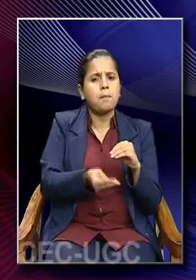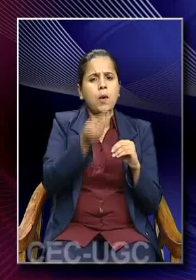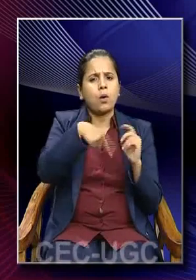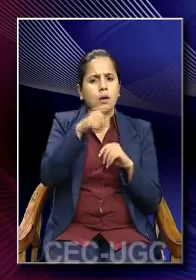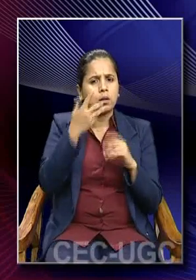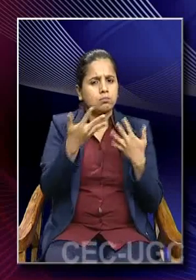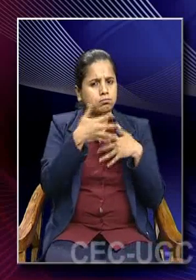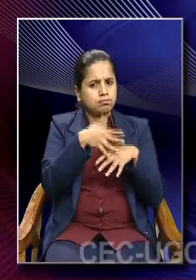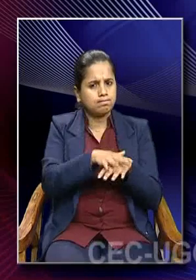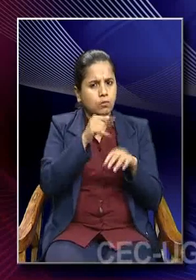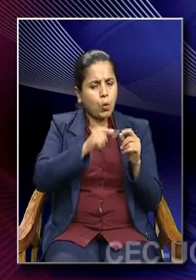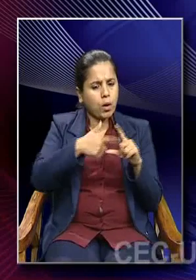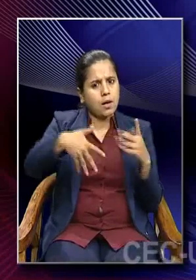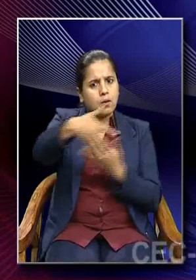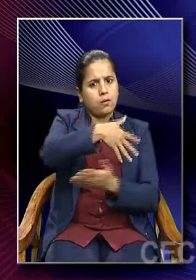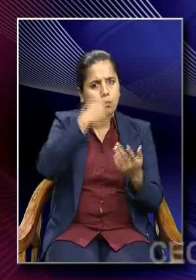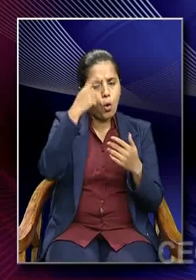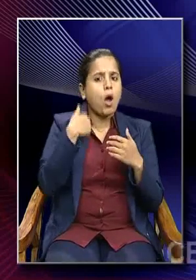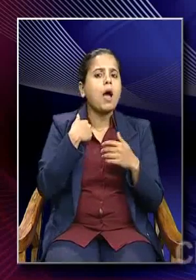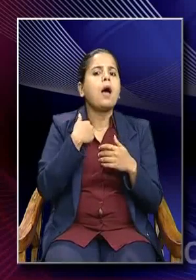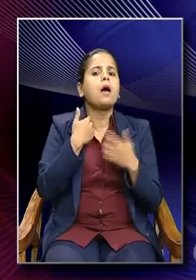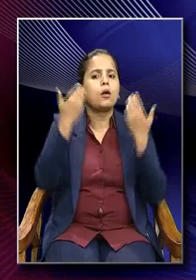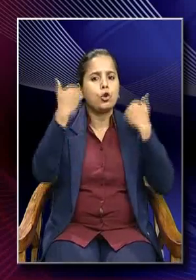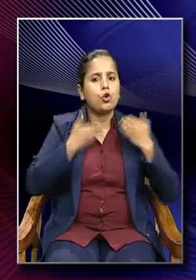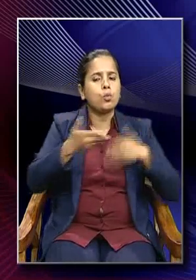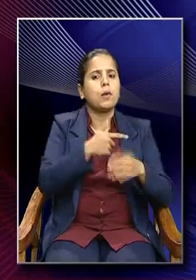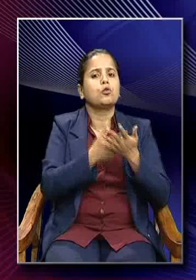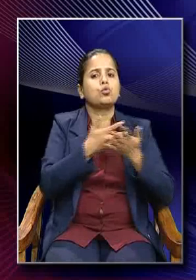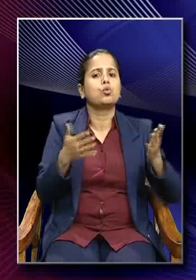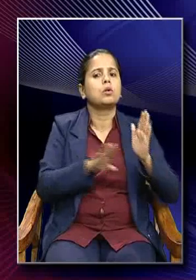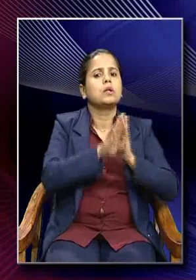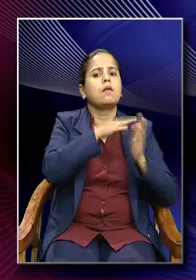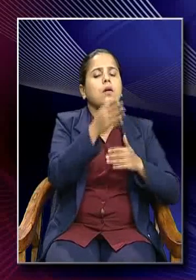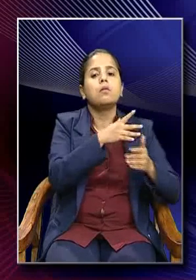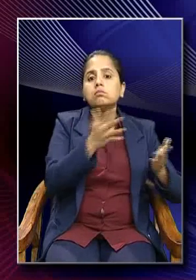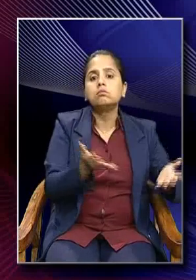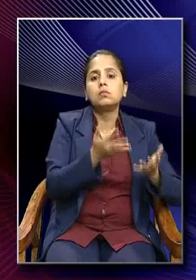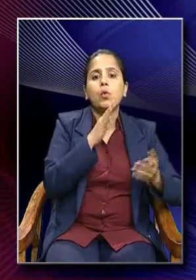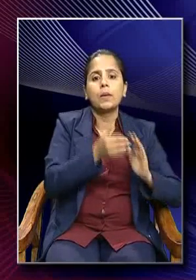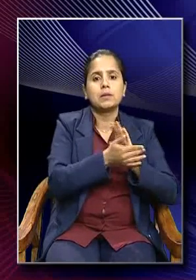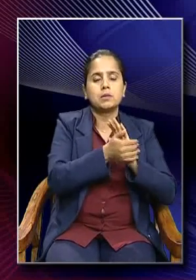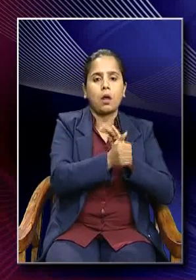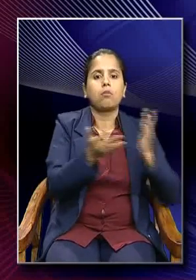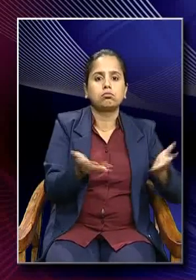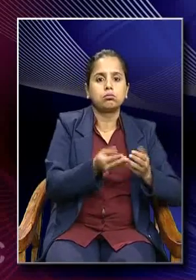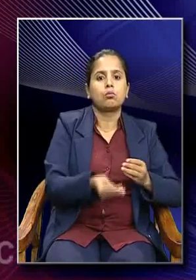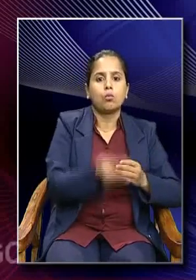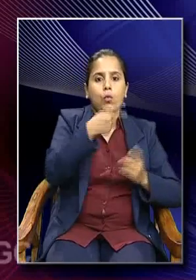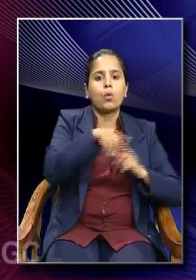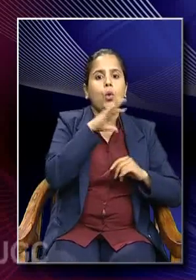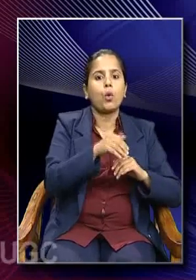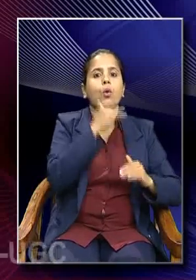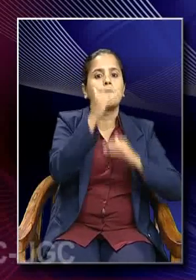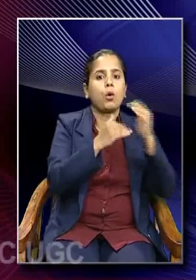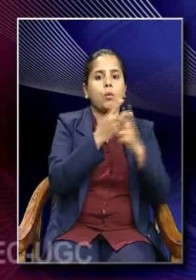conducive environment for the human resource development, because it will encourage skill enhancement and promote the